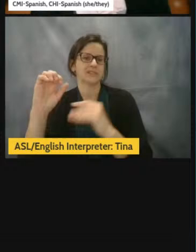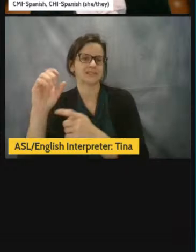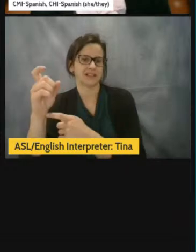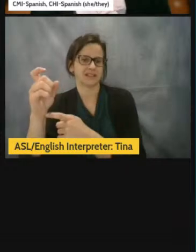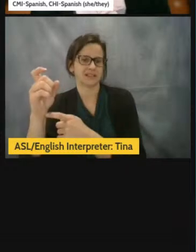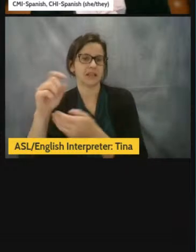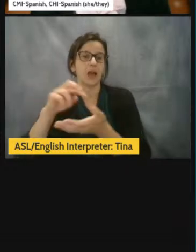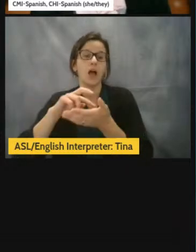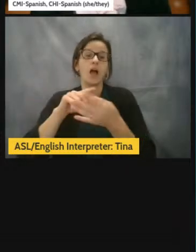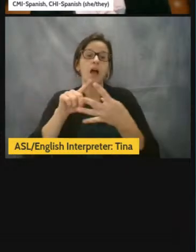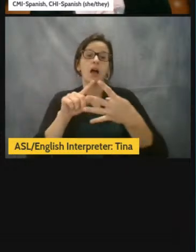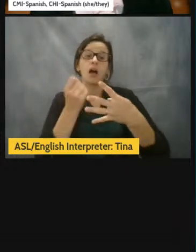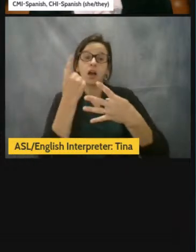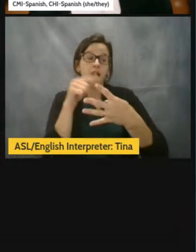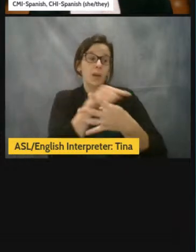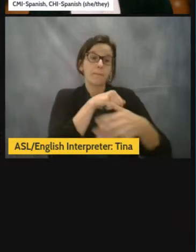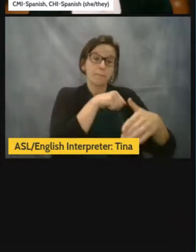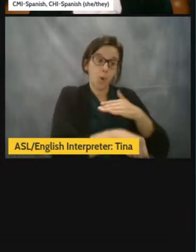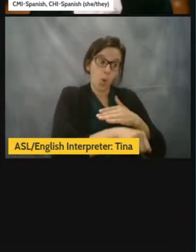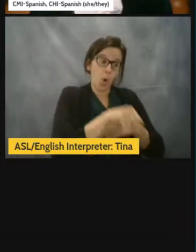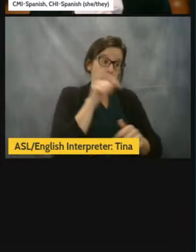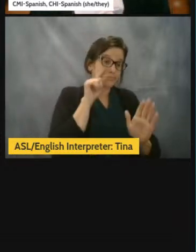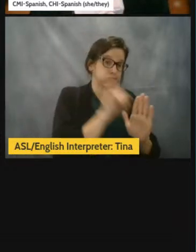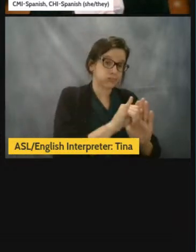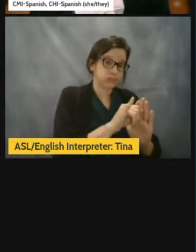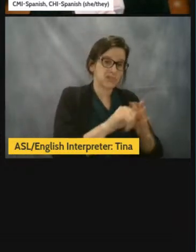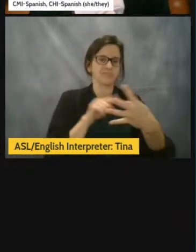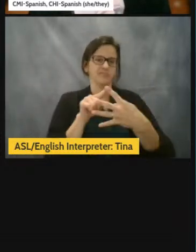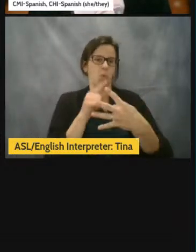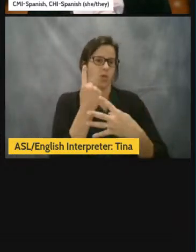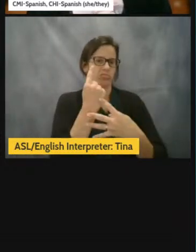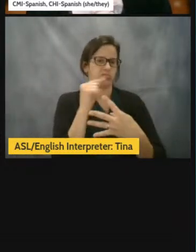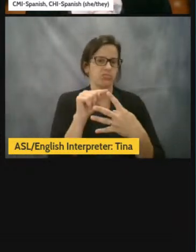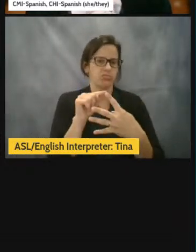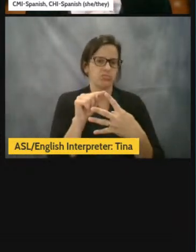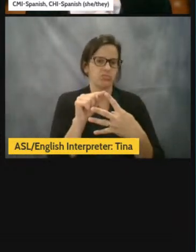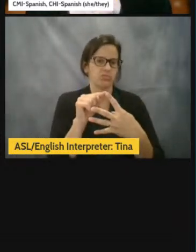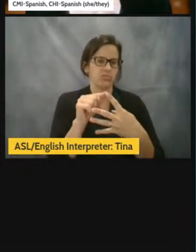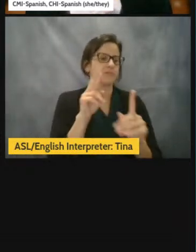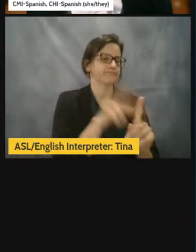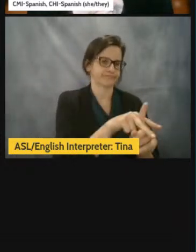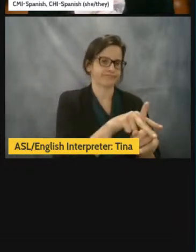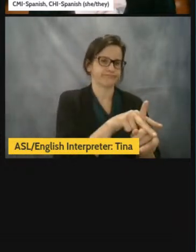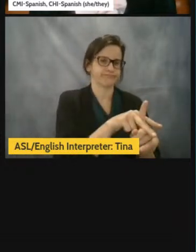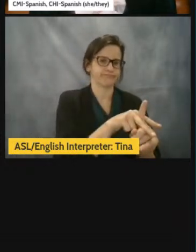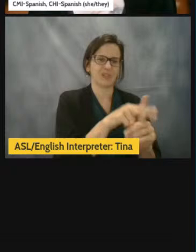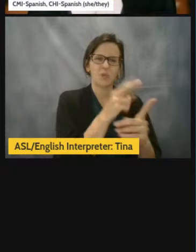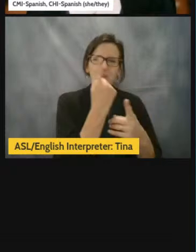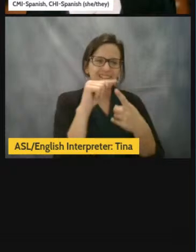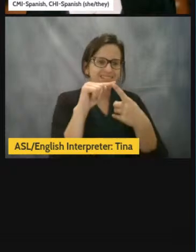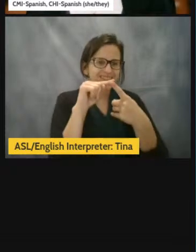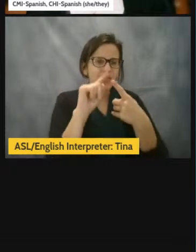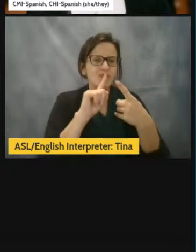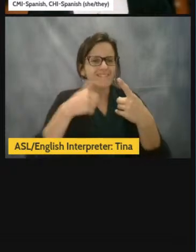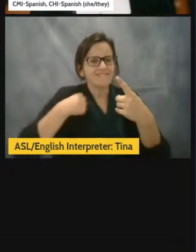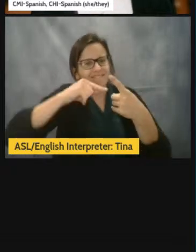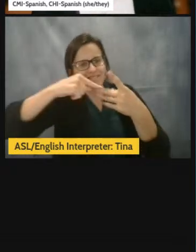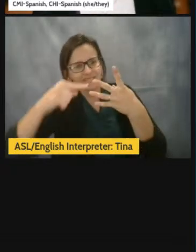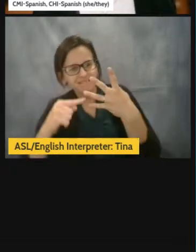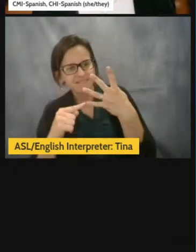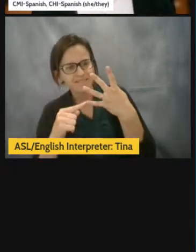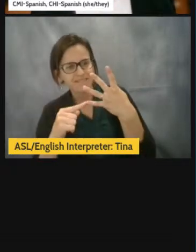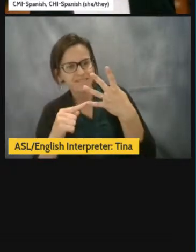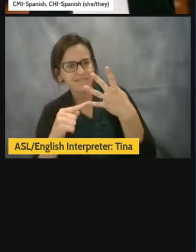on our genitals, which is just one part of the equation. It's estimated that about 2% of people